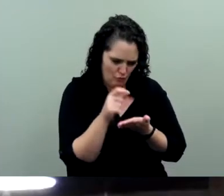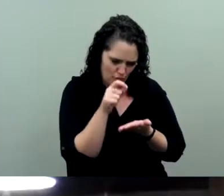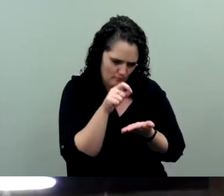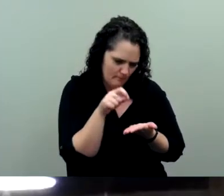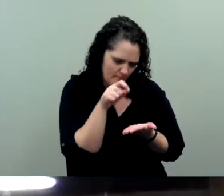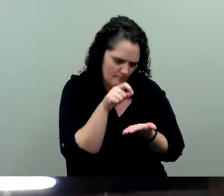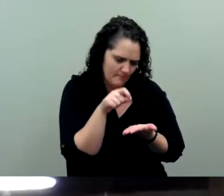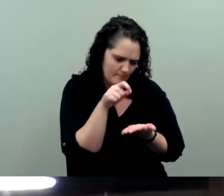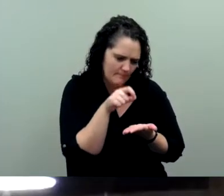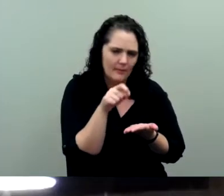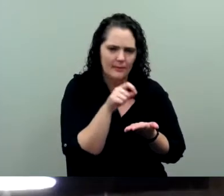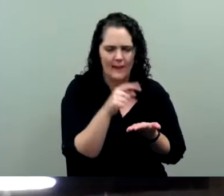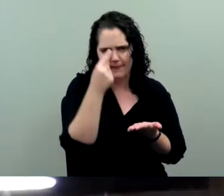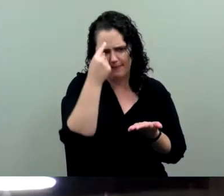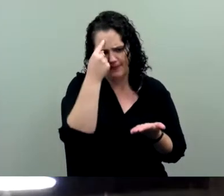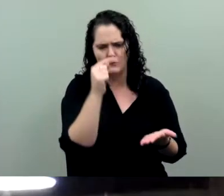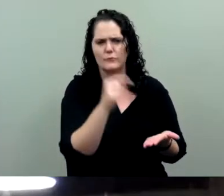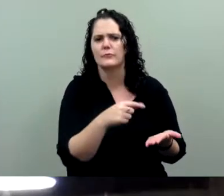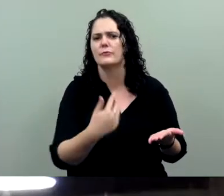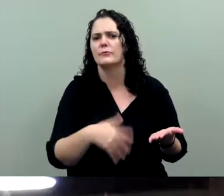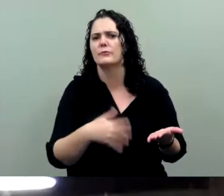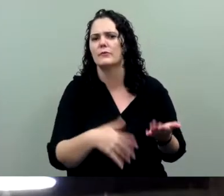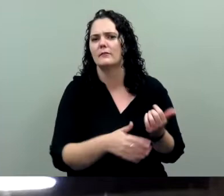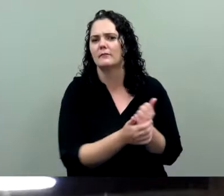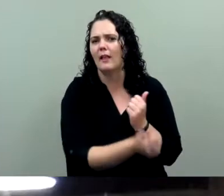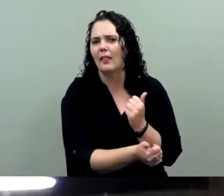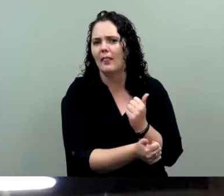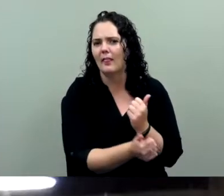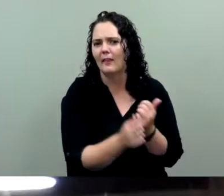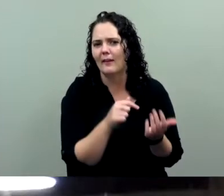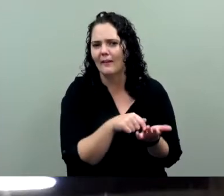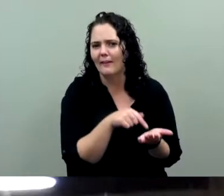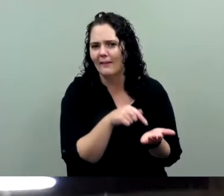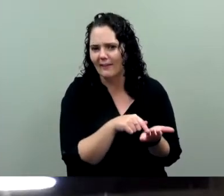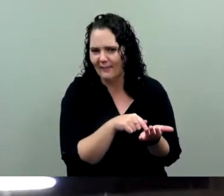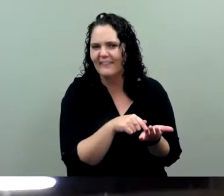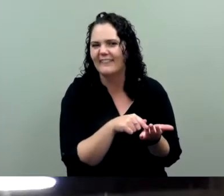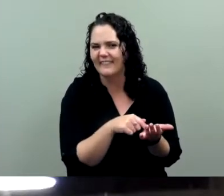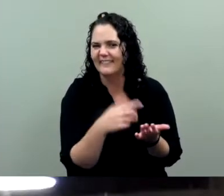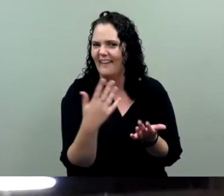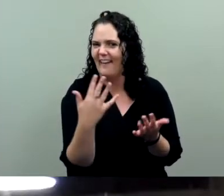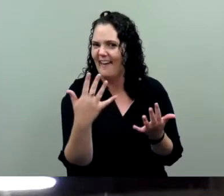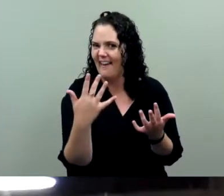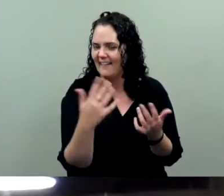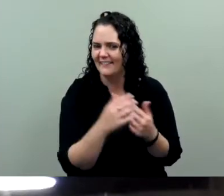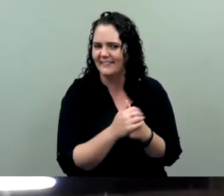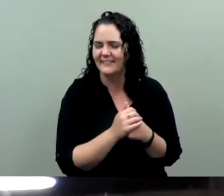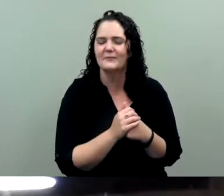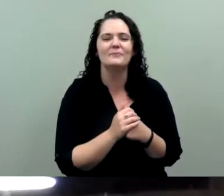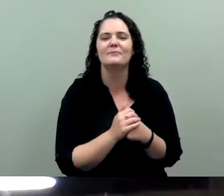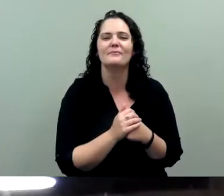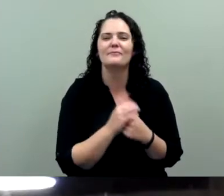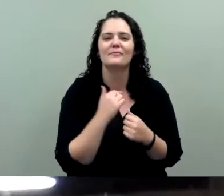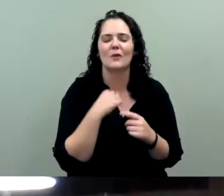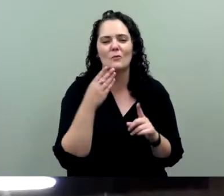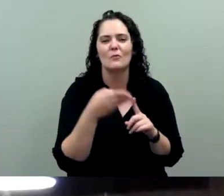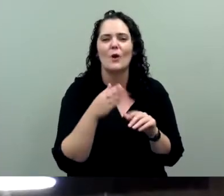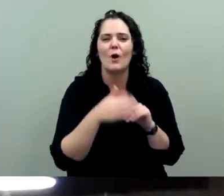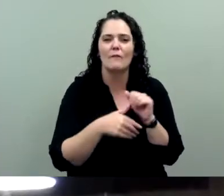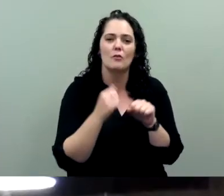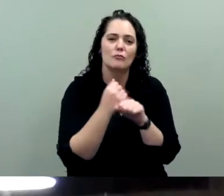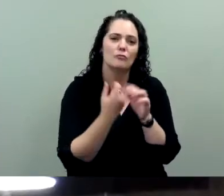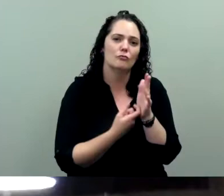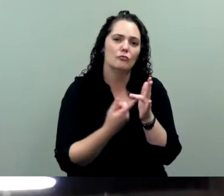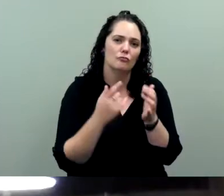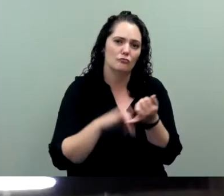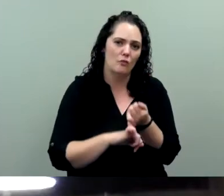visual manual skills that they can adapt, and their fine motor skills. We're going to get into the gross motor today. We're going to get into activating your